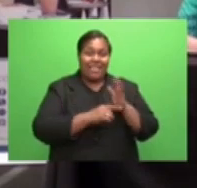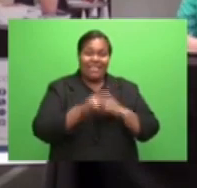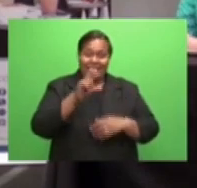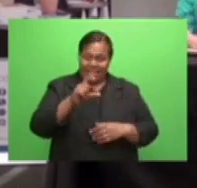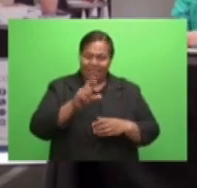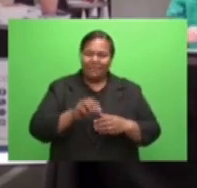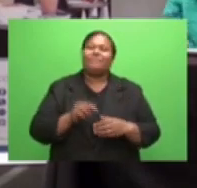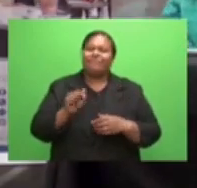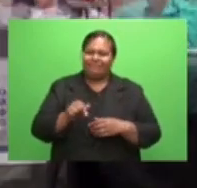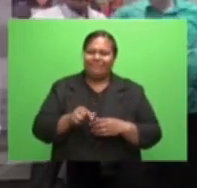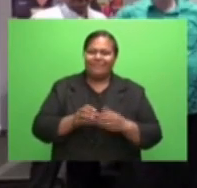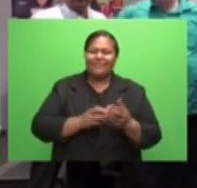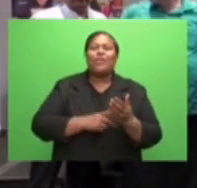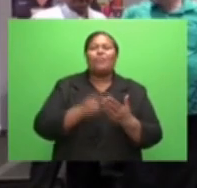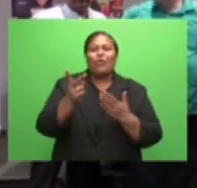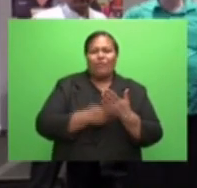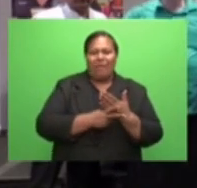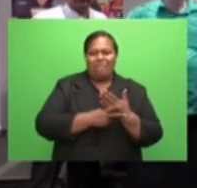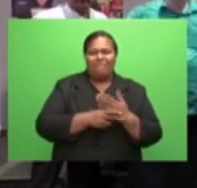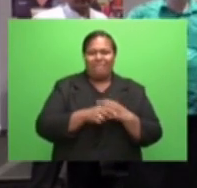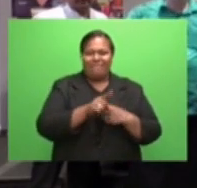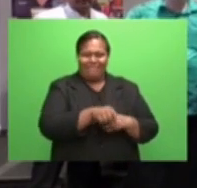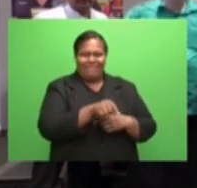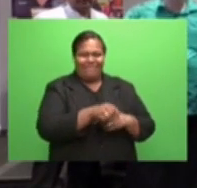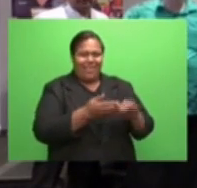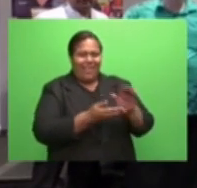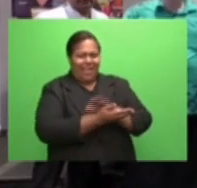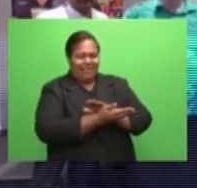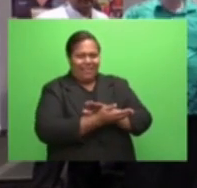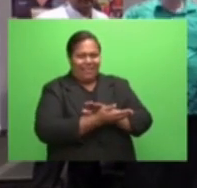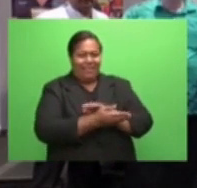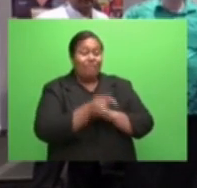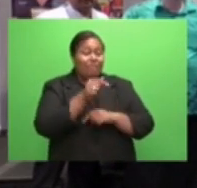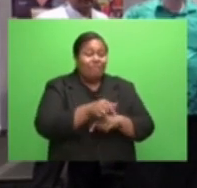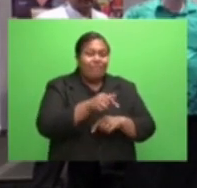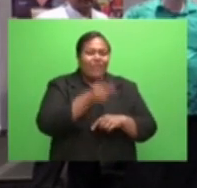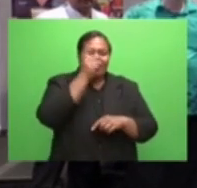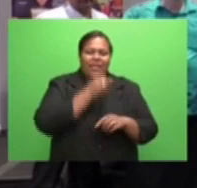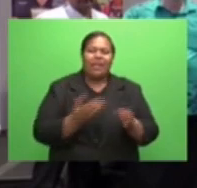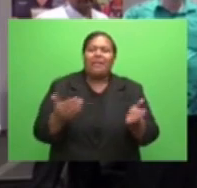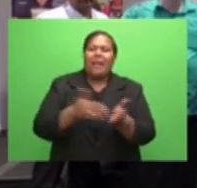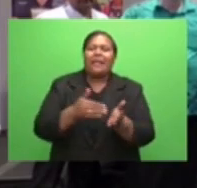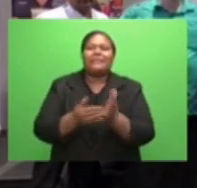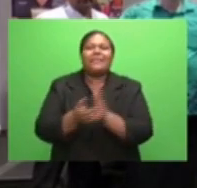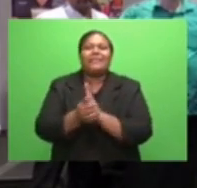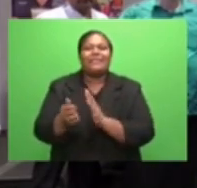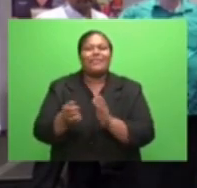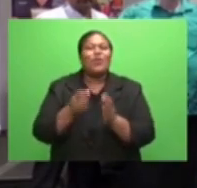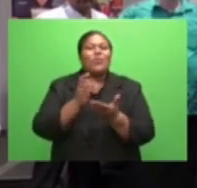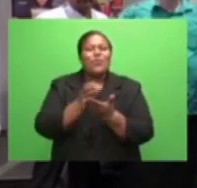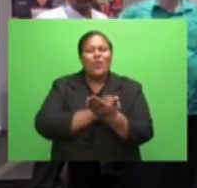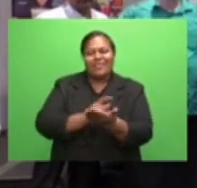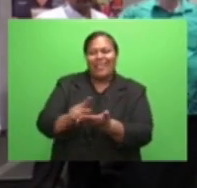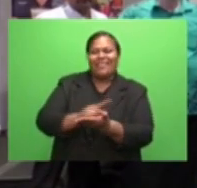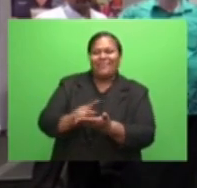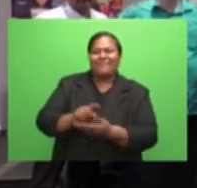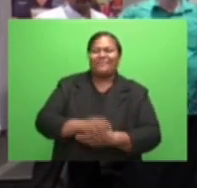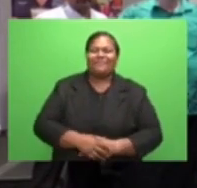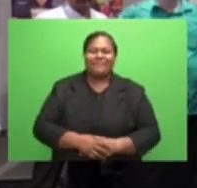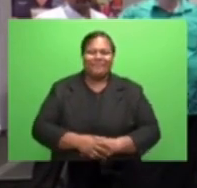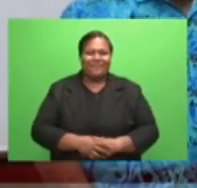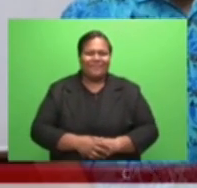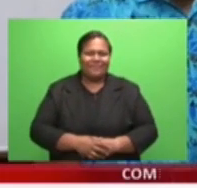of micro-credential courses, which will be a prerequisite for an additional skills course. Pranita Prakash, FBC